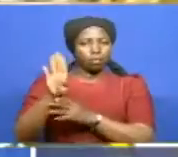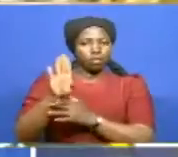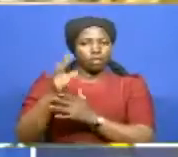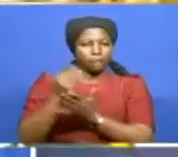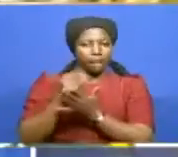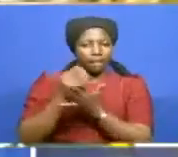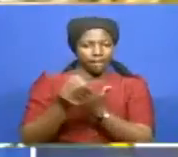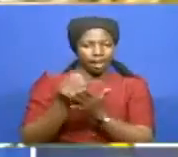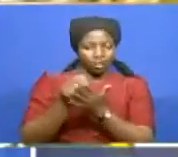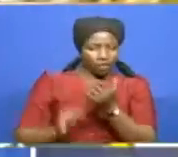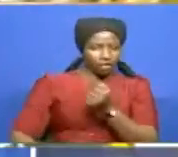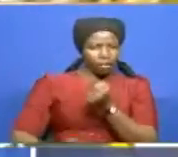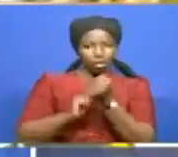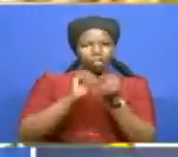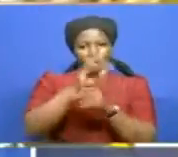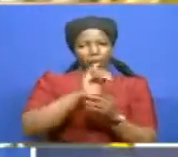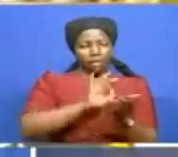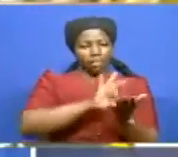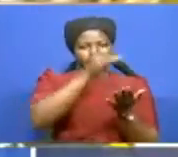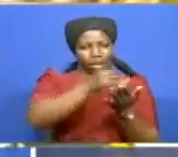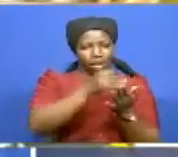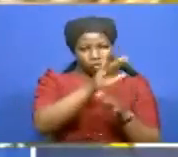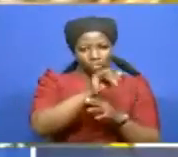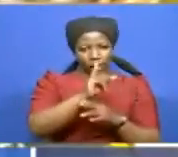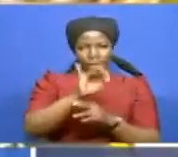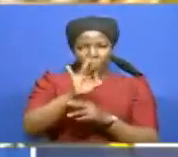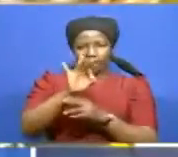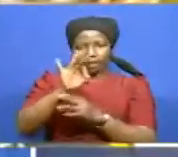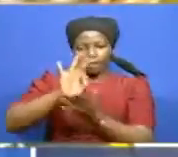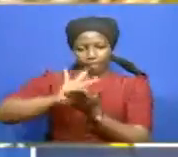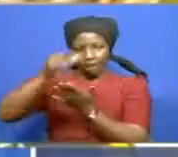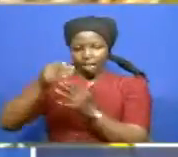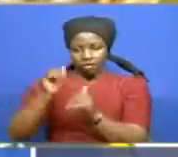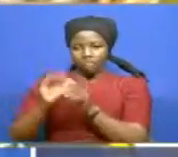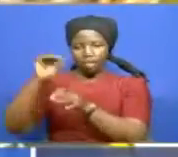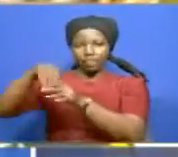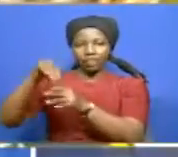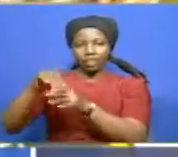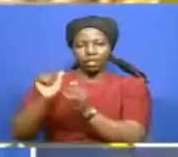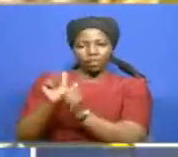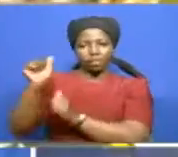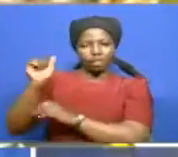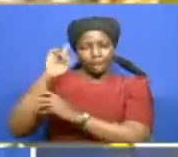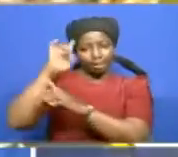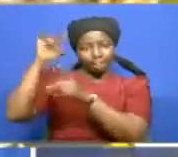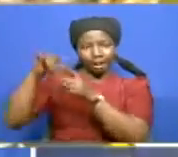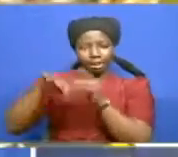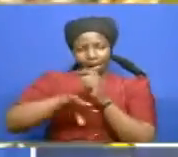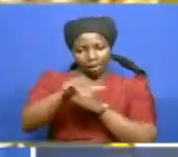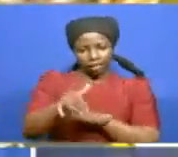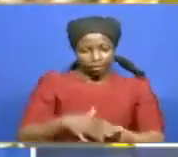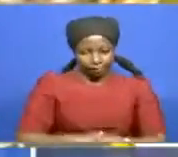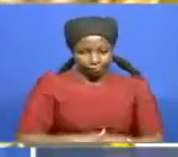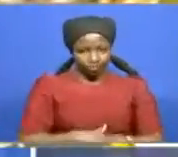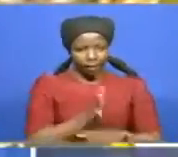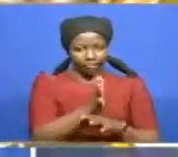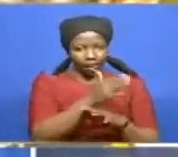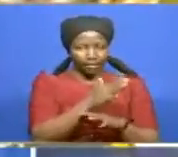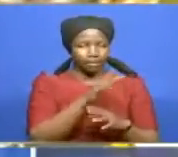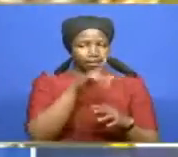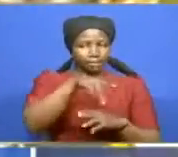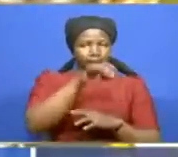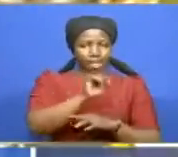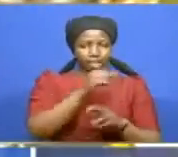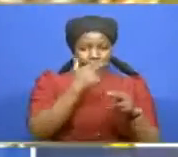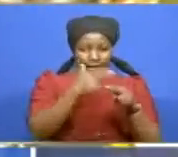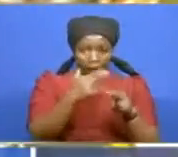Fund for Agricultural Development, IFAD, that will be invested in 15 target counties. Fisheries Principal Secretary